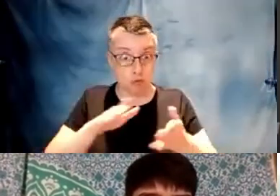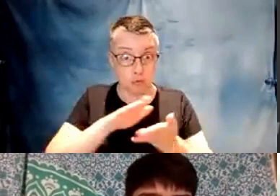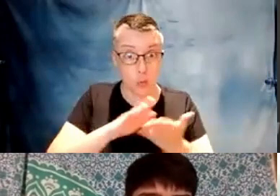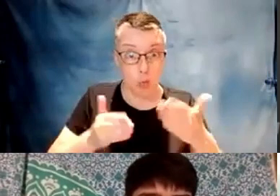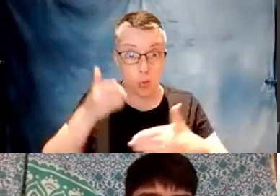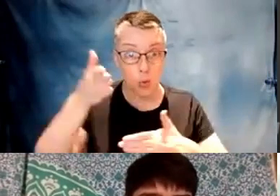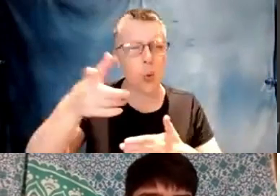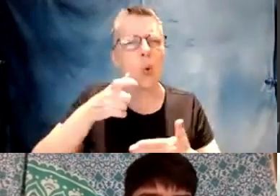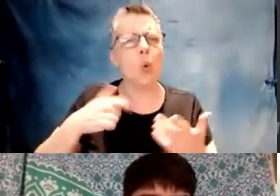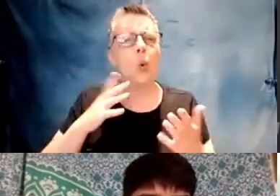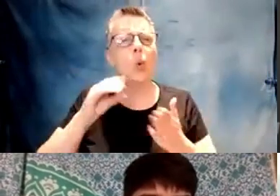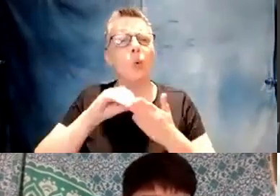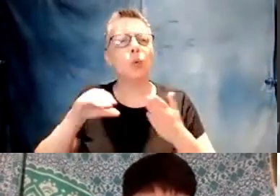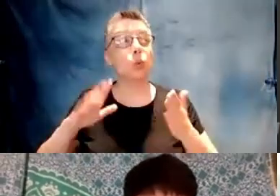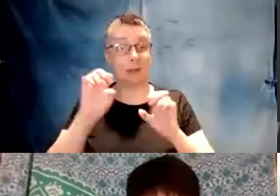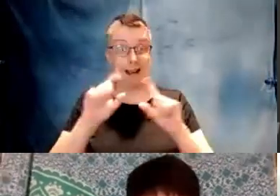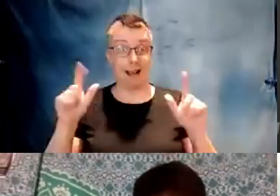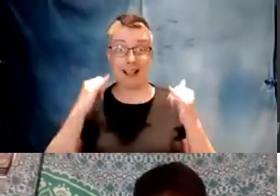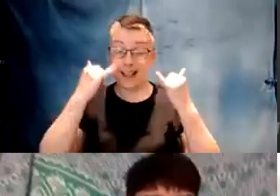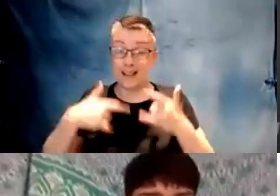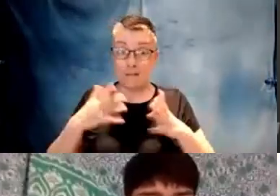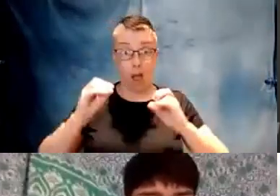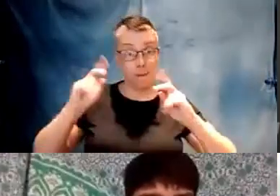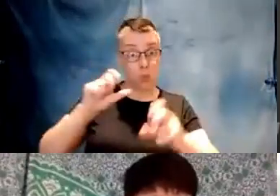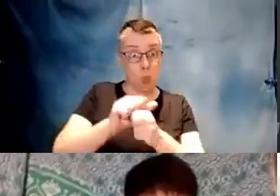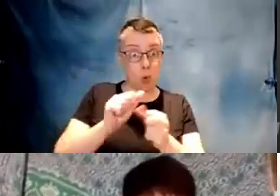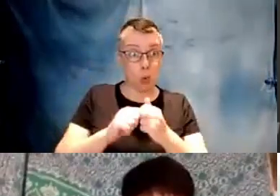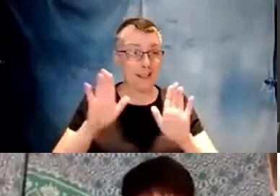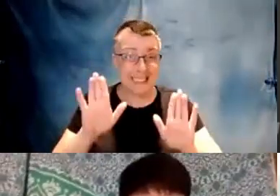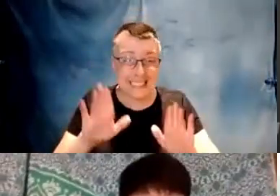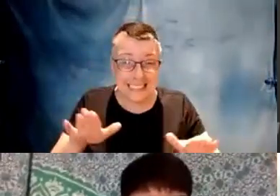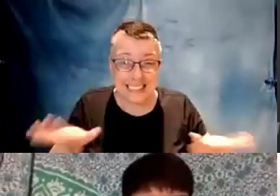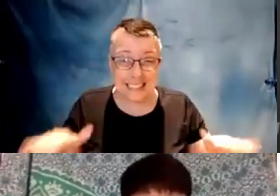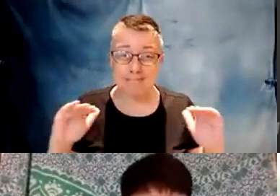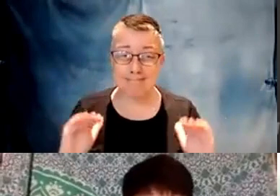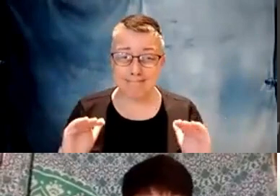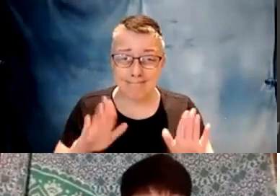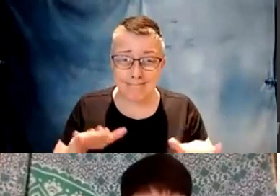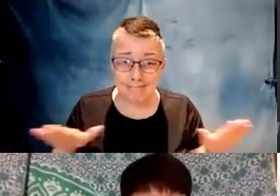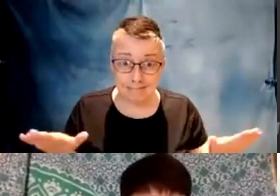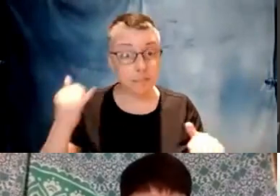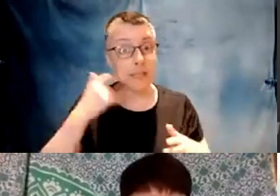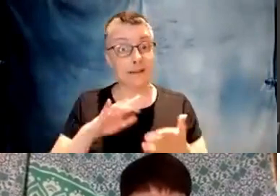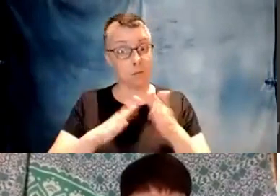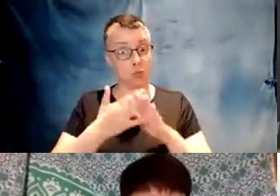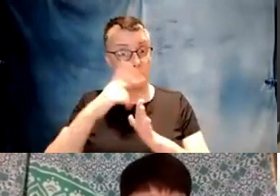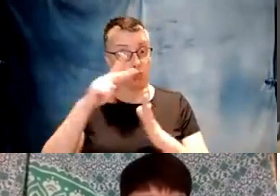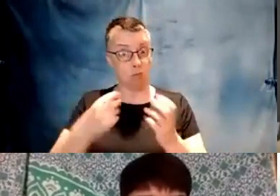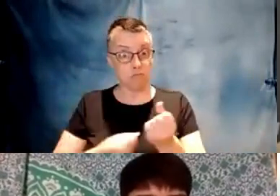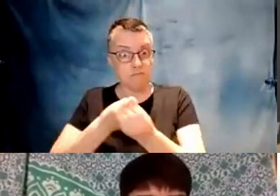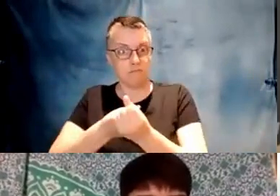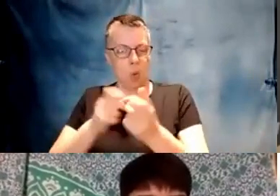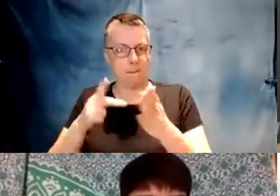little ones, do you think if there were community programs to support with bilingual education where we can expose more